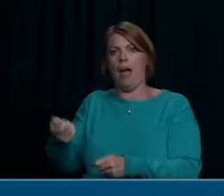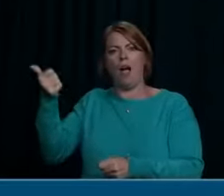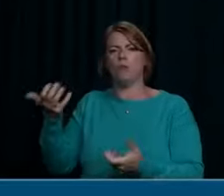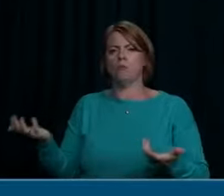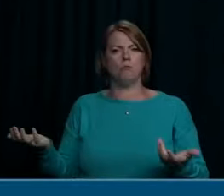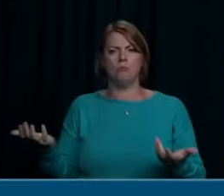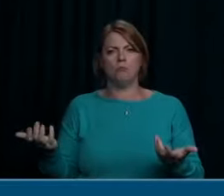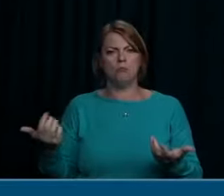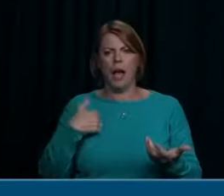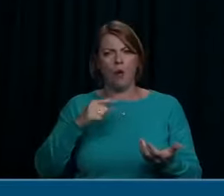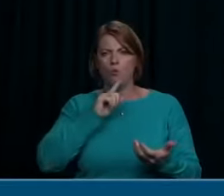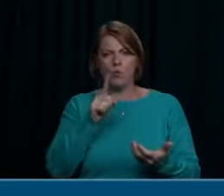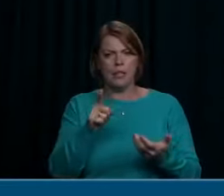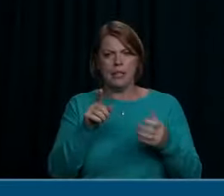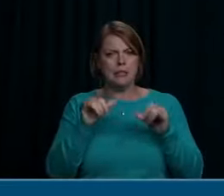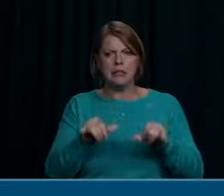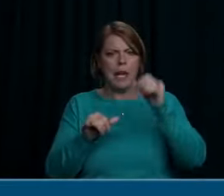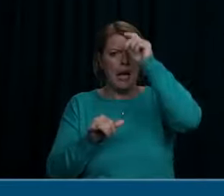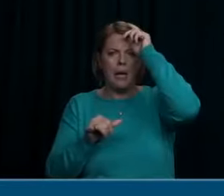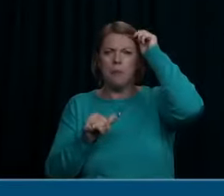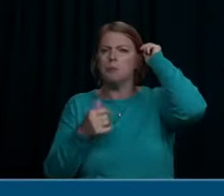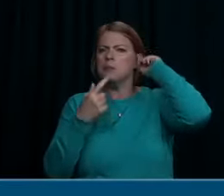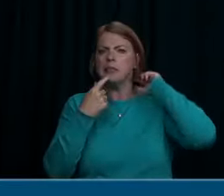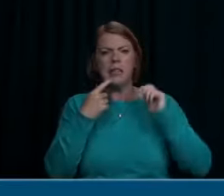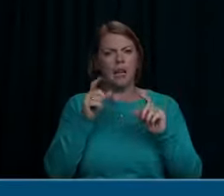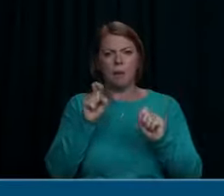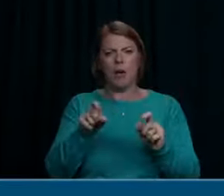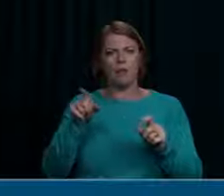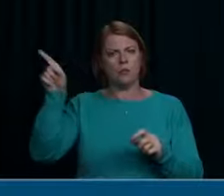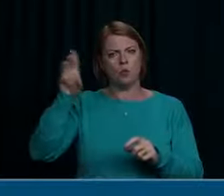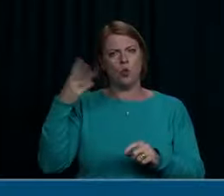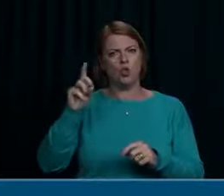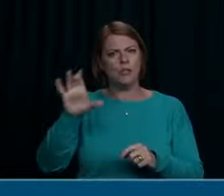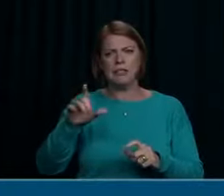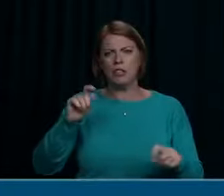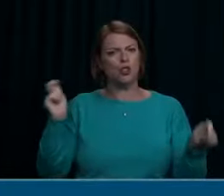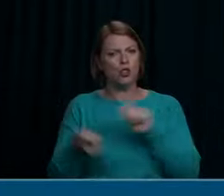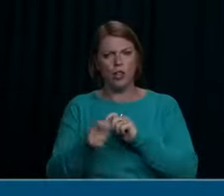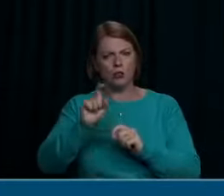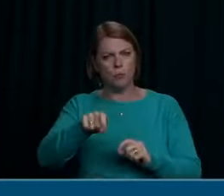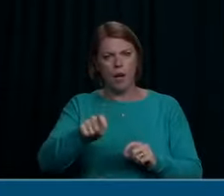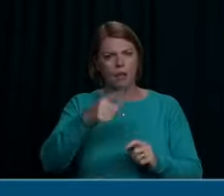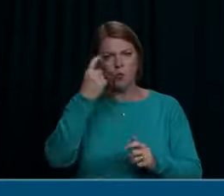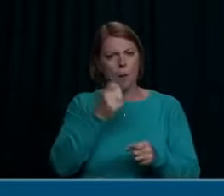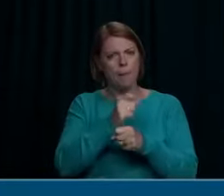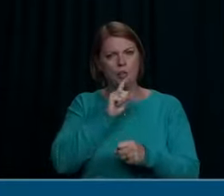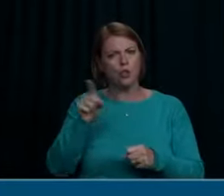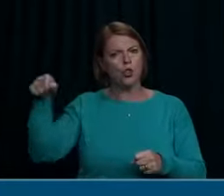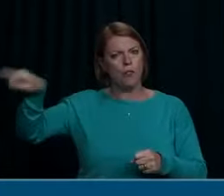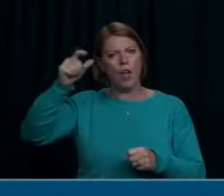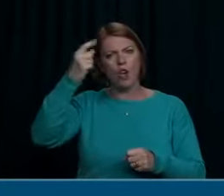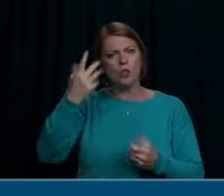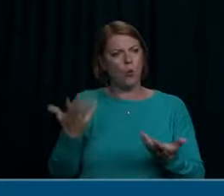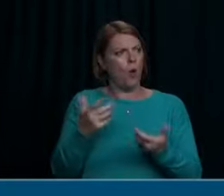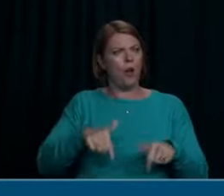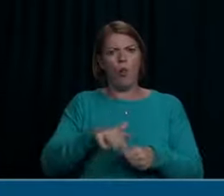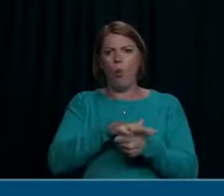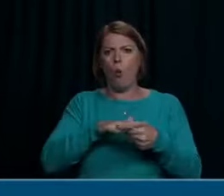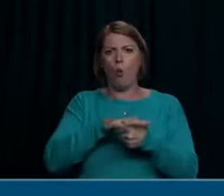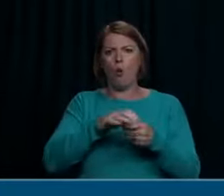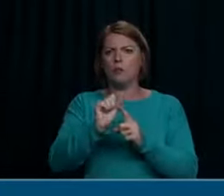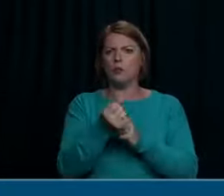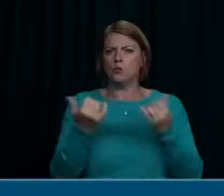on the same track as saying we need to make some changes in DC so that they understand what our local communities are going through. And